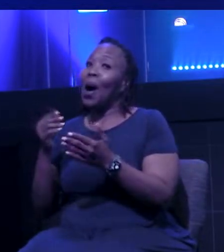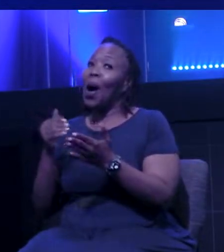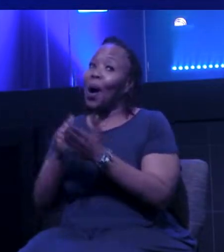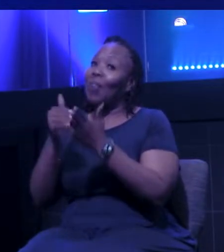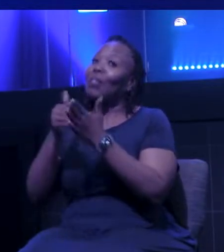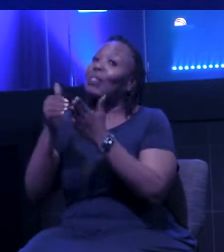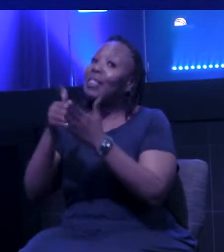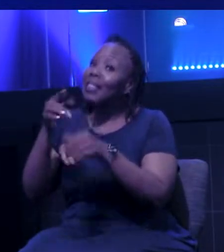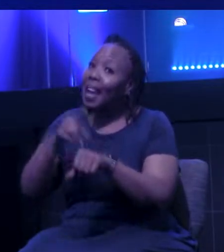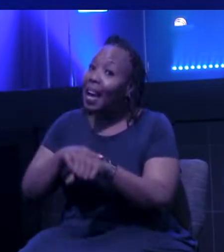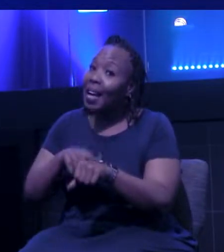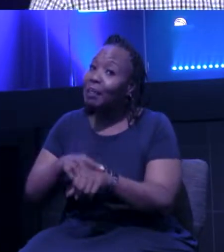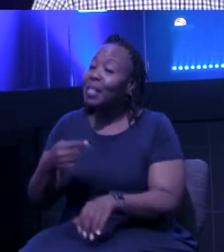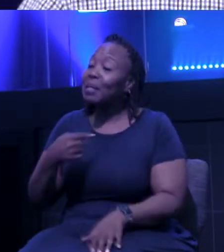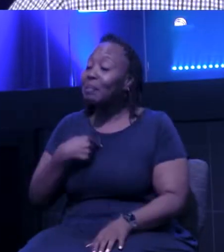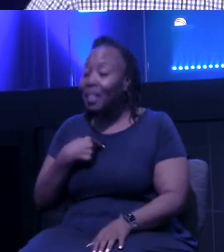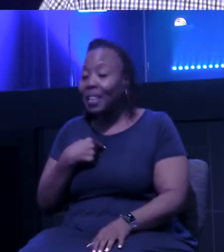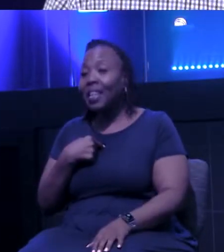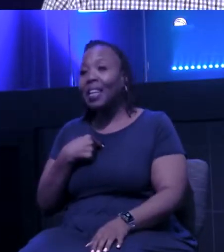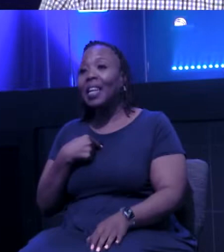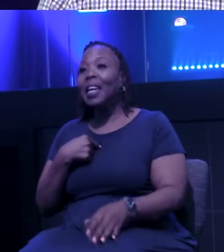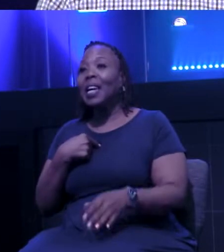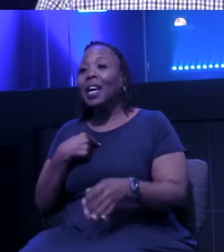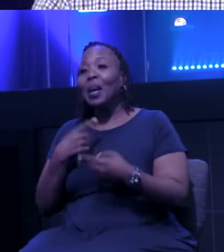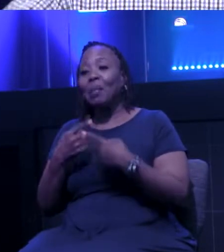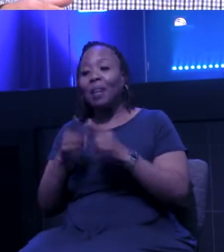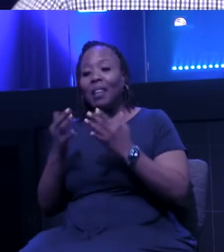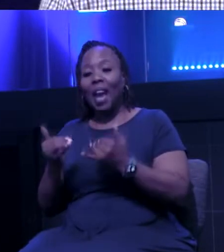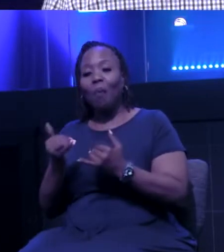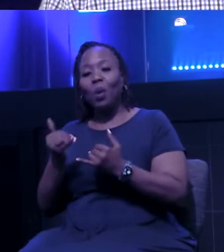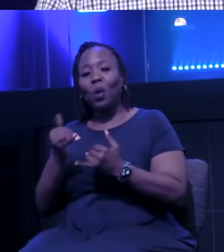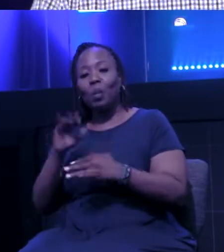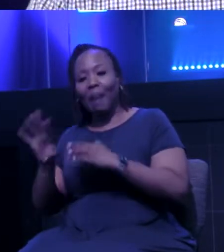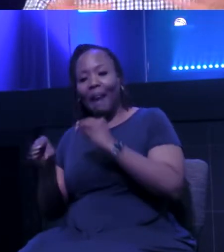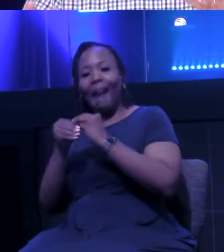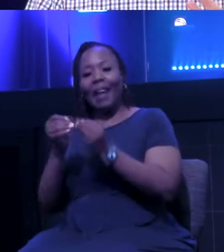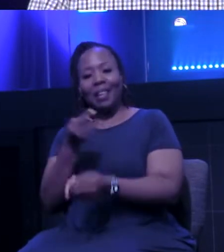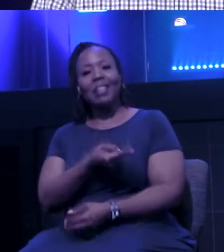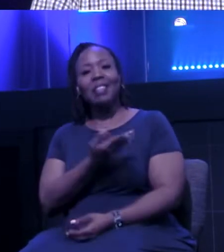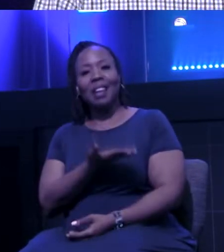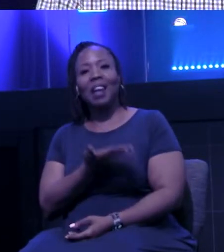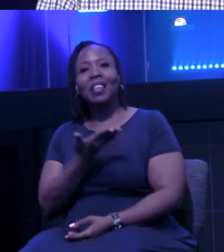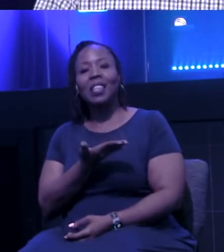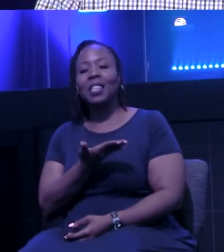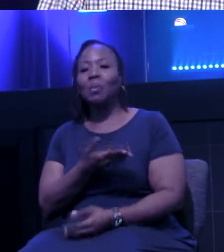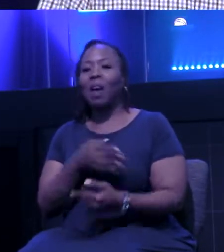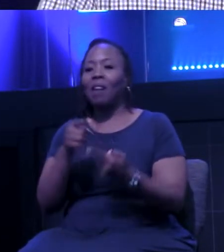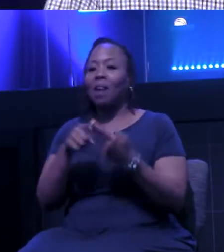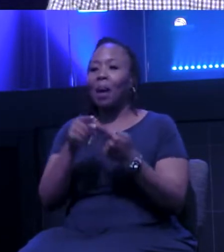a big teaching team, and Gonzalo's going to be added to that team. And so from Bill and Tim and